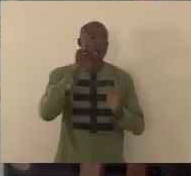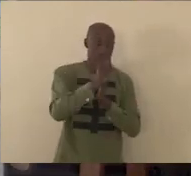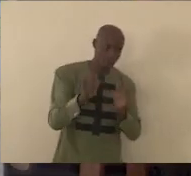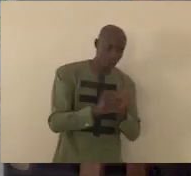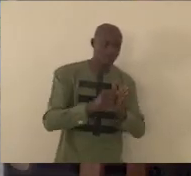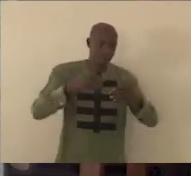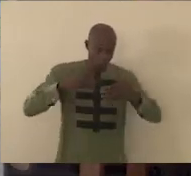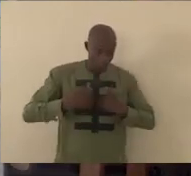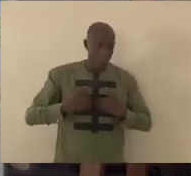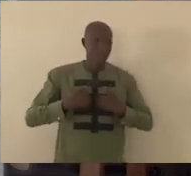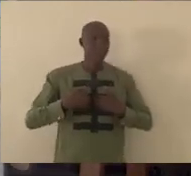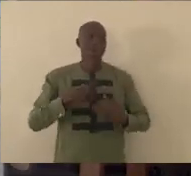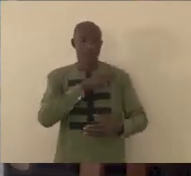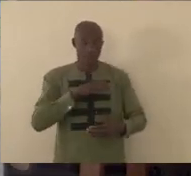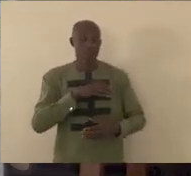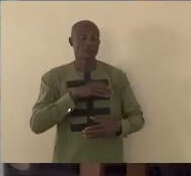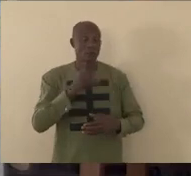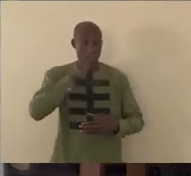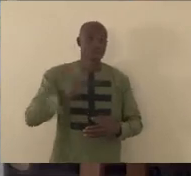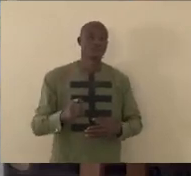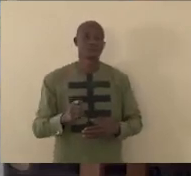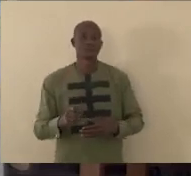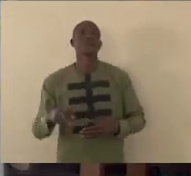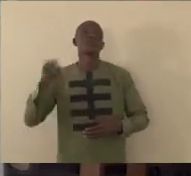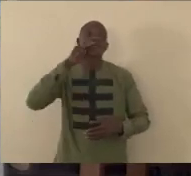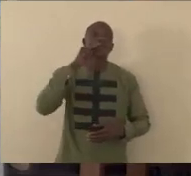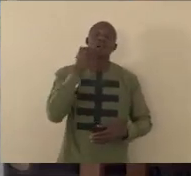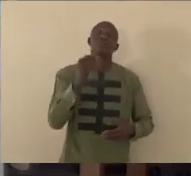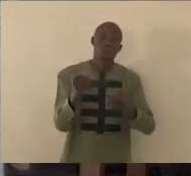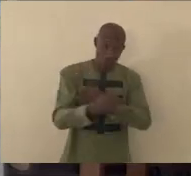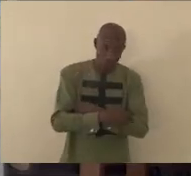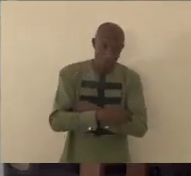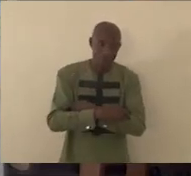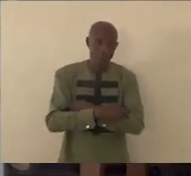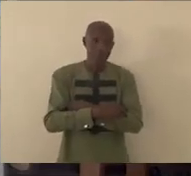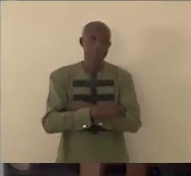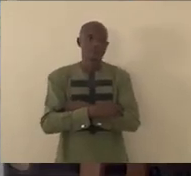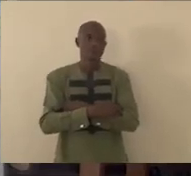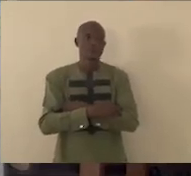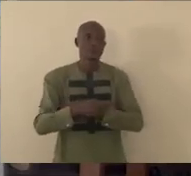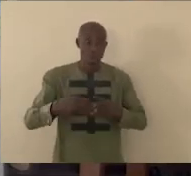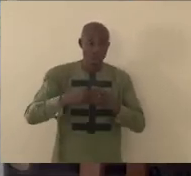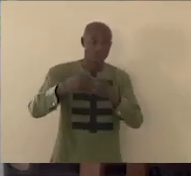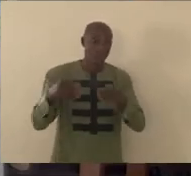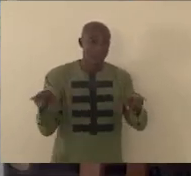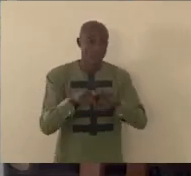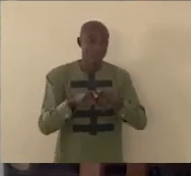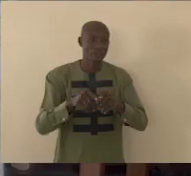the features of a criminal enterprise. Yes, Nigeria is today being run in the form of an organized